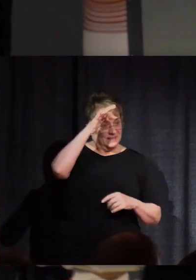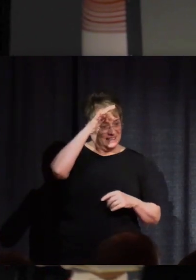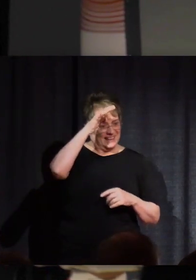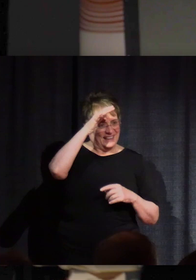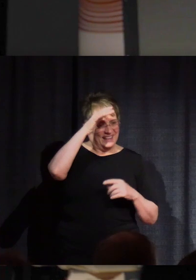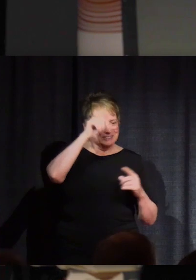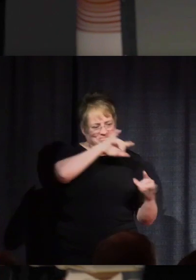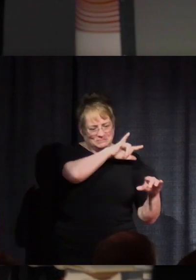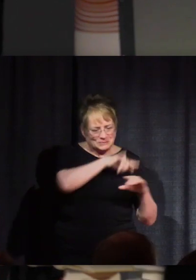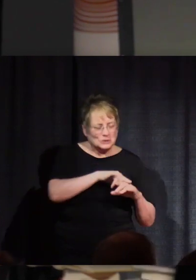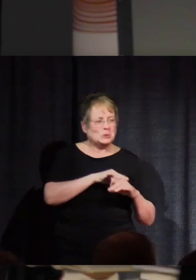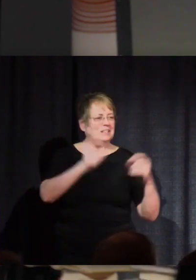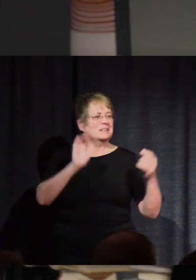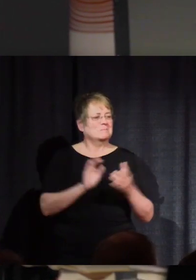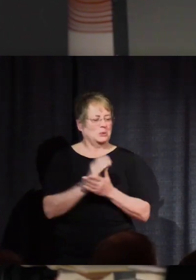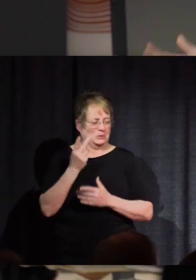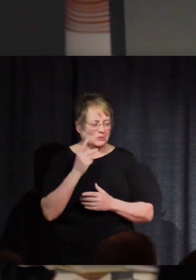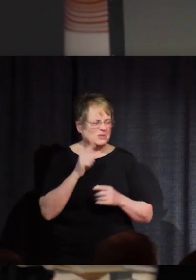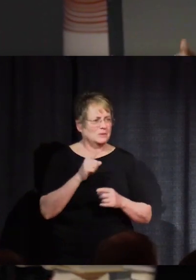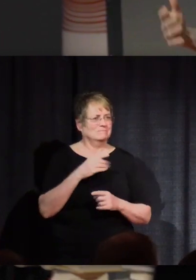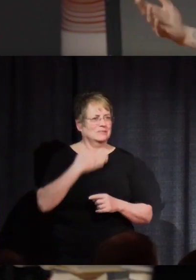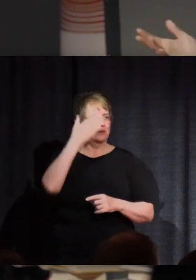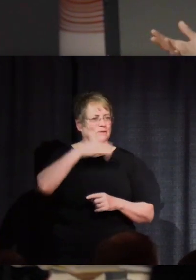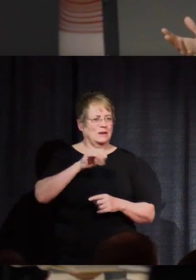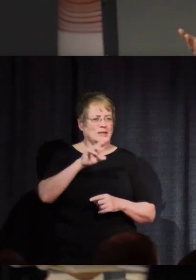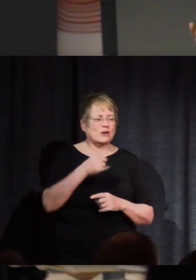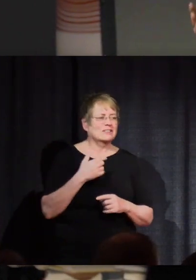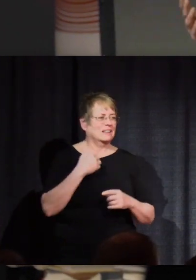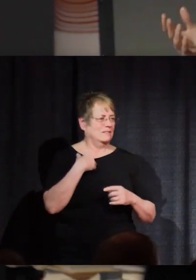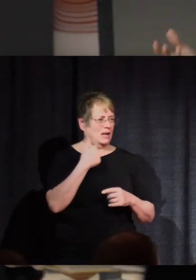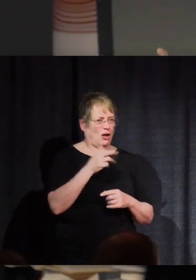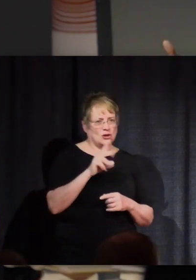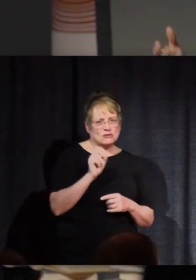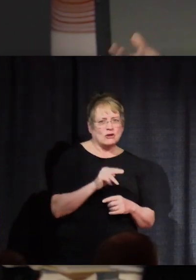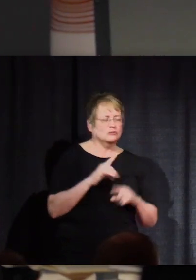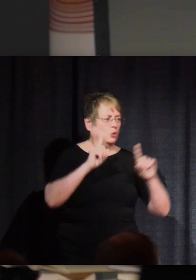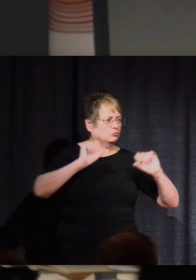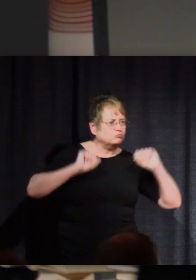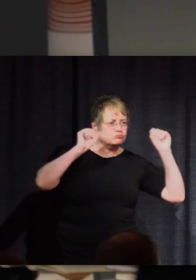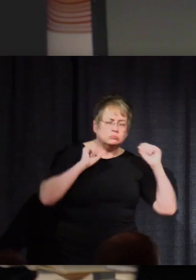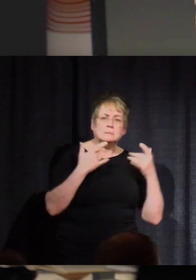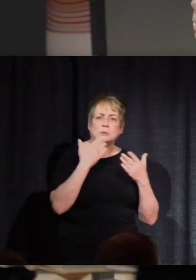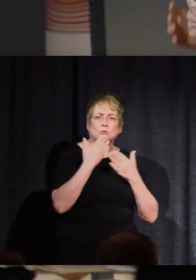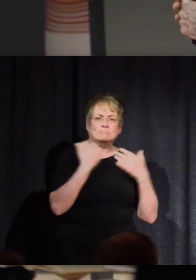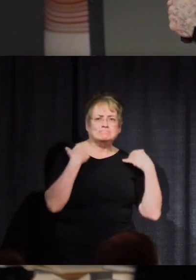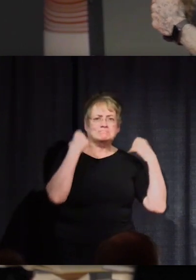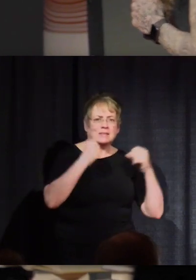in our front yard. I was gardening, going to the gym, and remained consistent with these healthy habits.